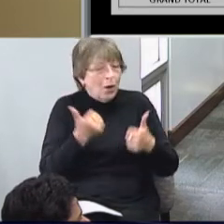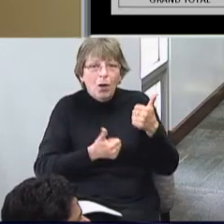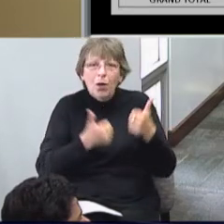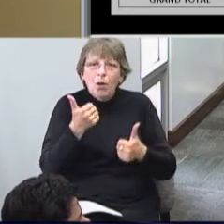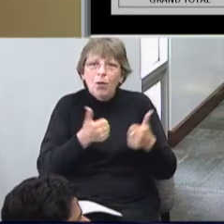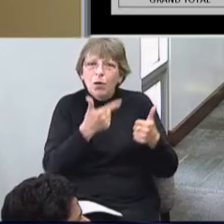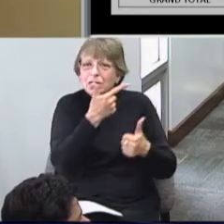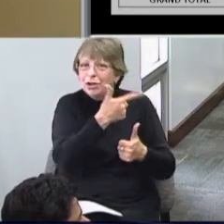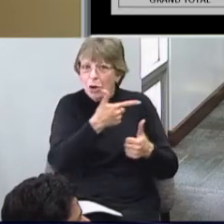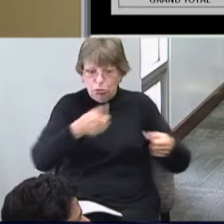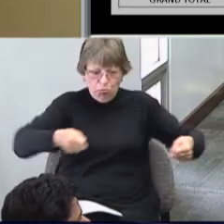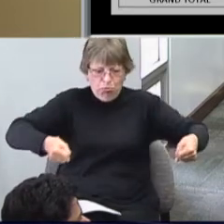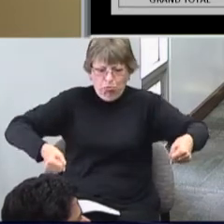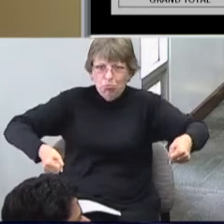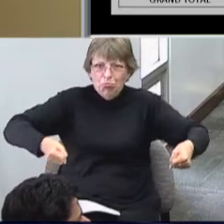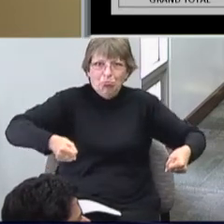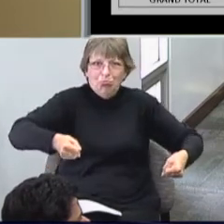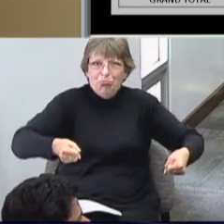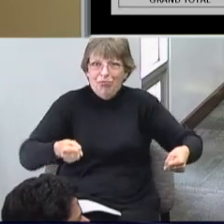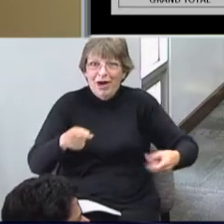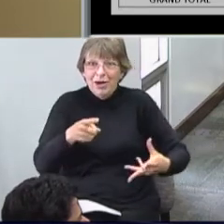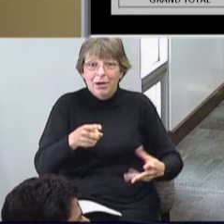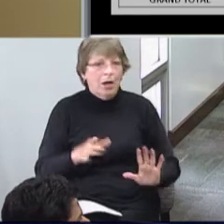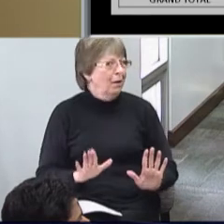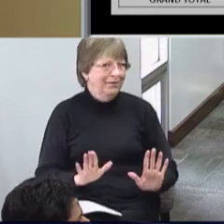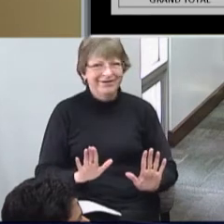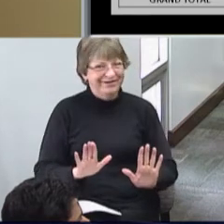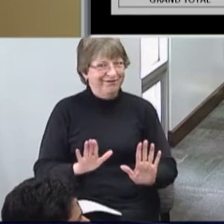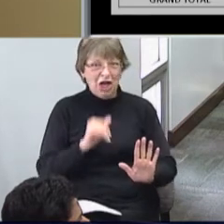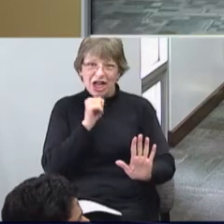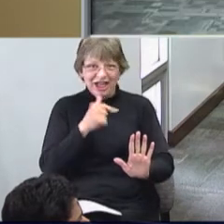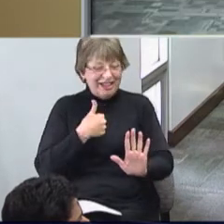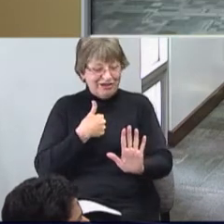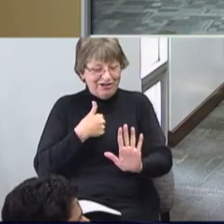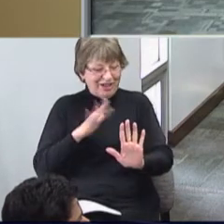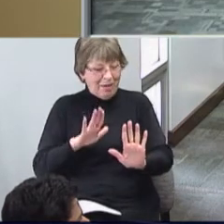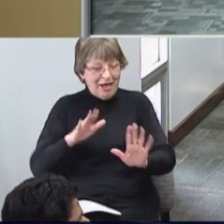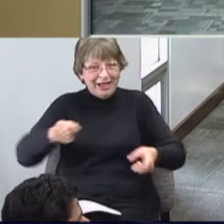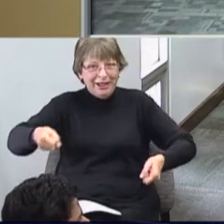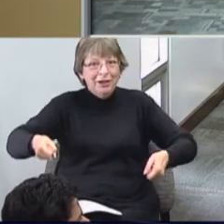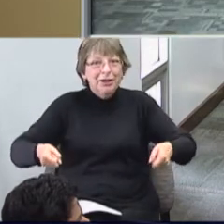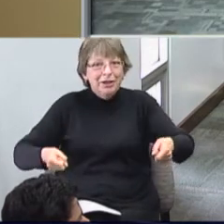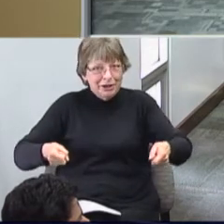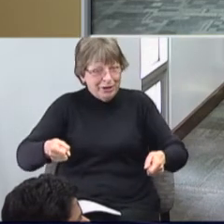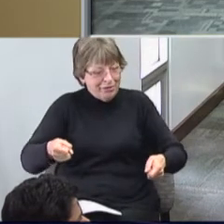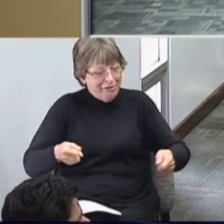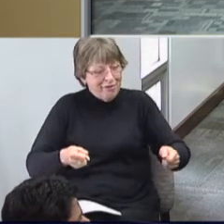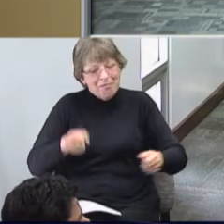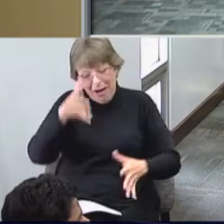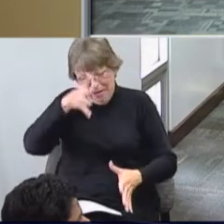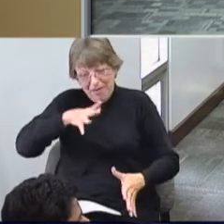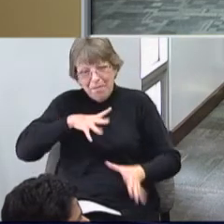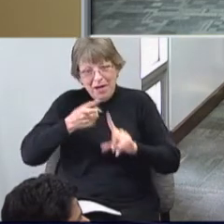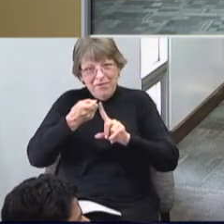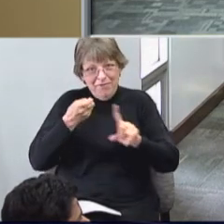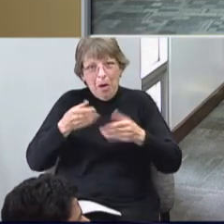you were driving. I wasn't driving any, unfortunately. Those were driven by the Public Works guys.